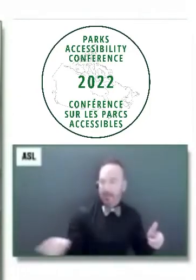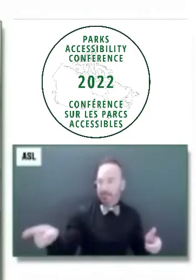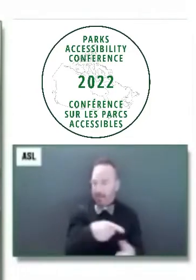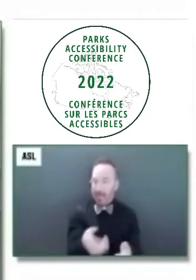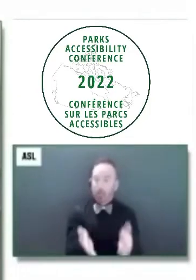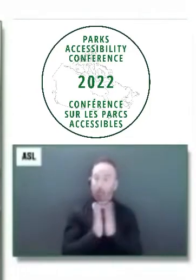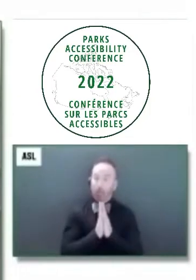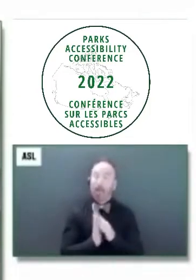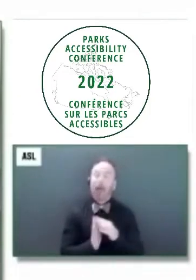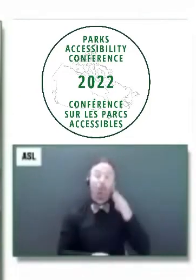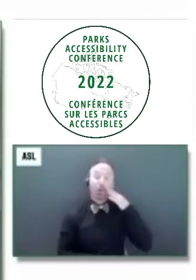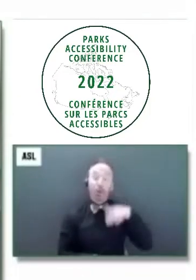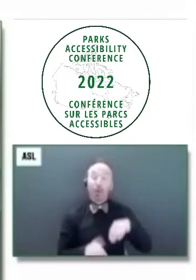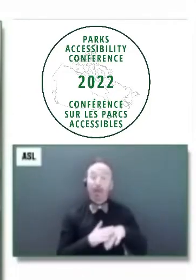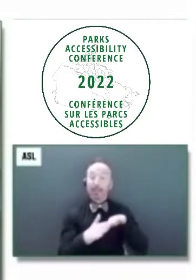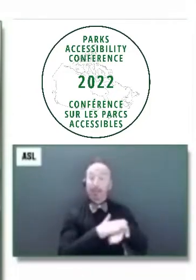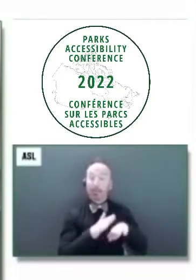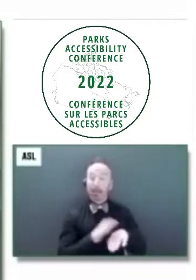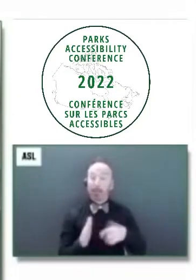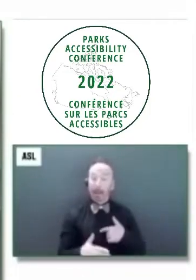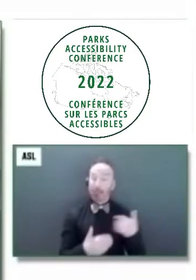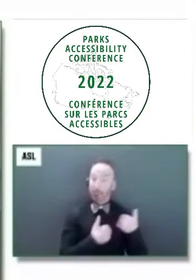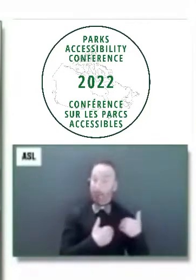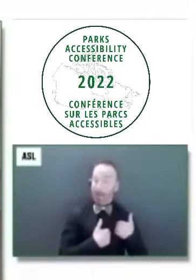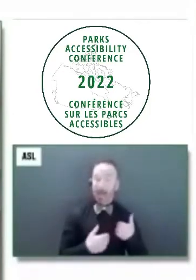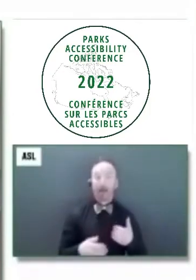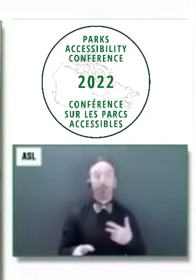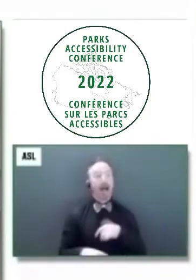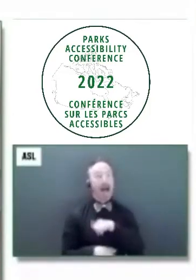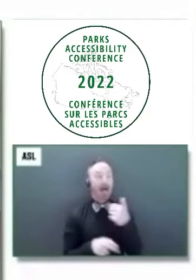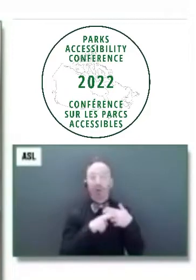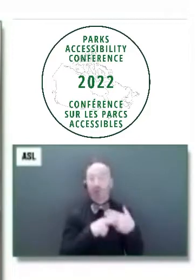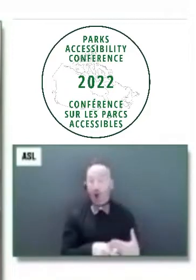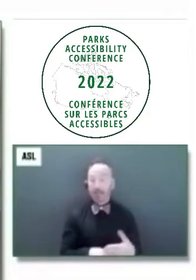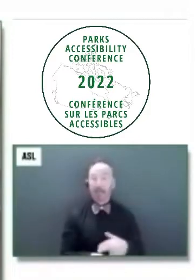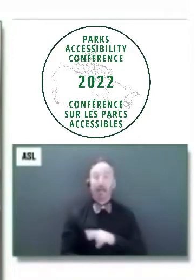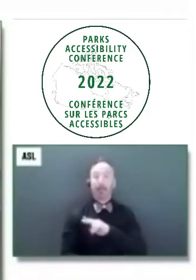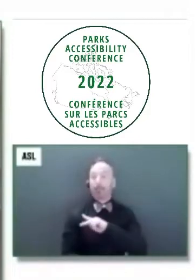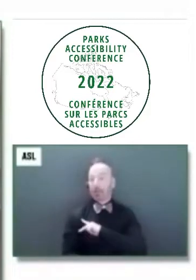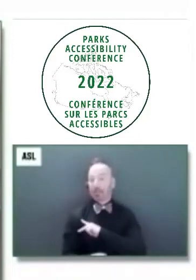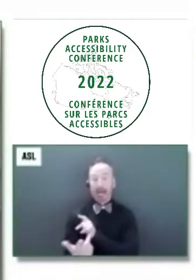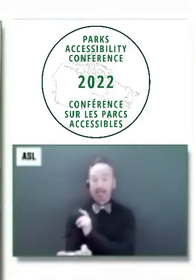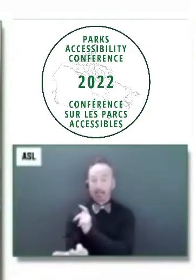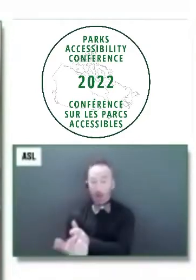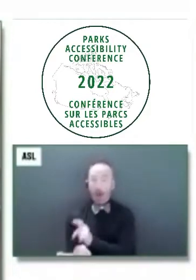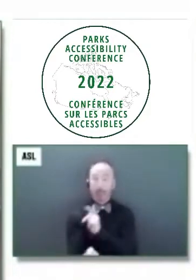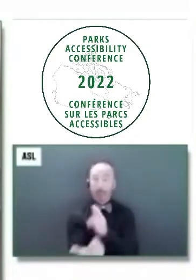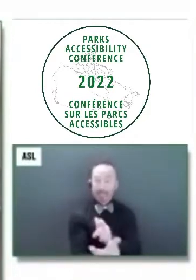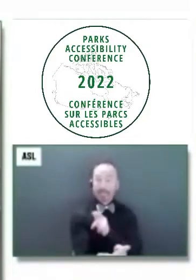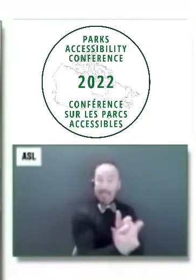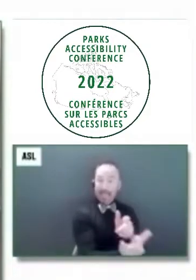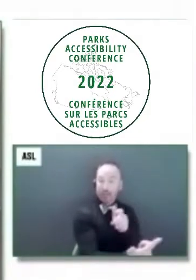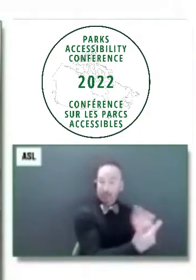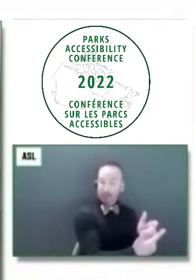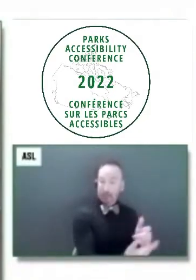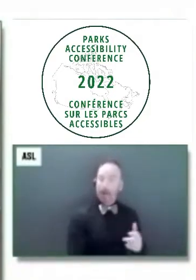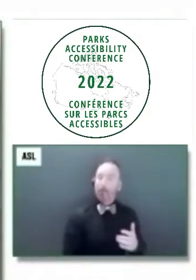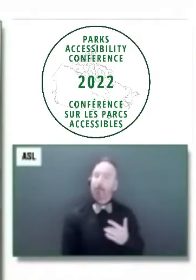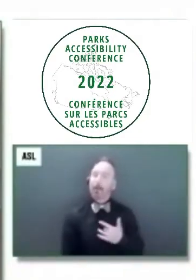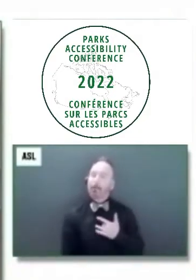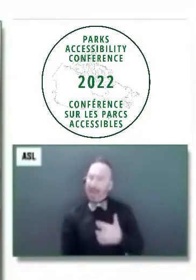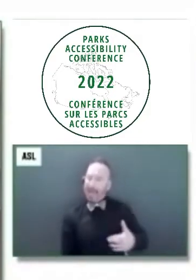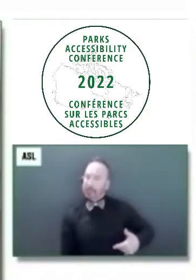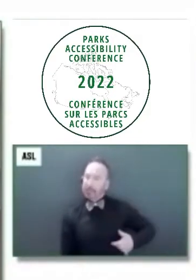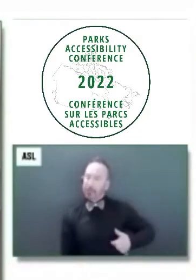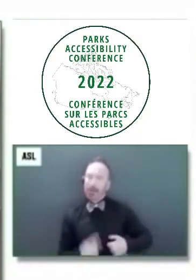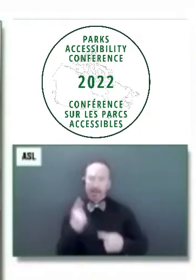response by another name, personalized accommodations, and it is in fact the basis of how we think about accessibility in society, enshrined in human